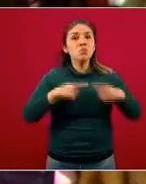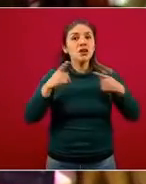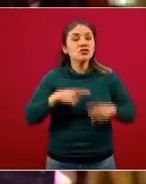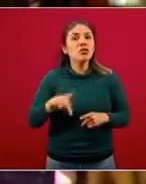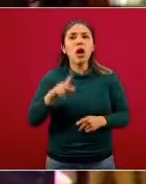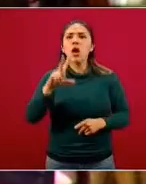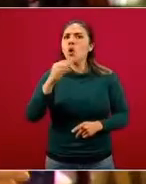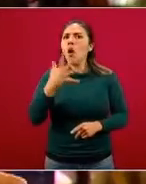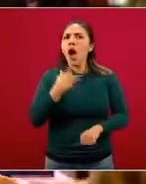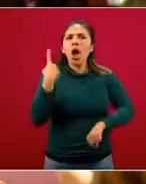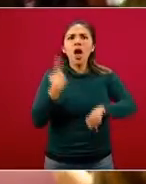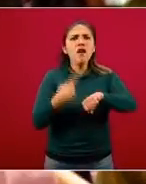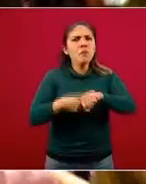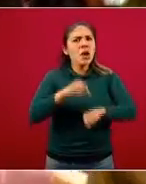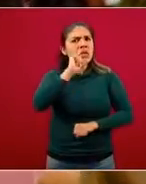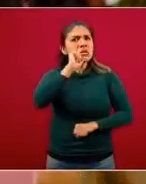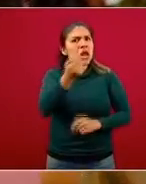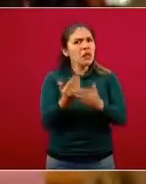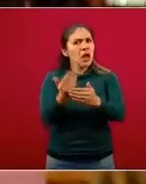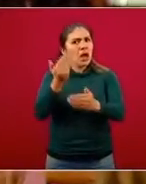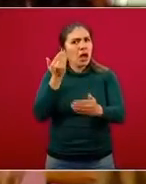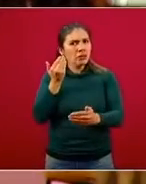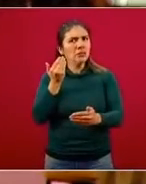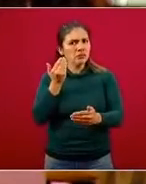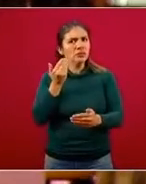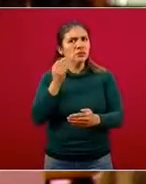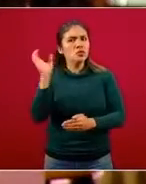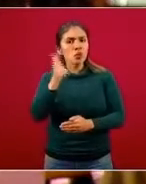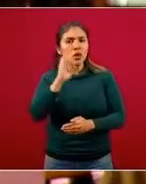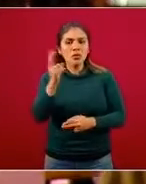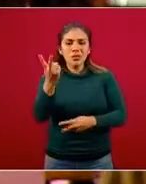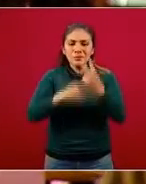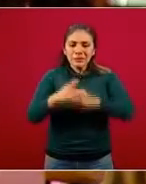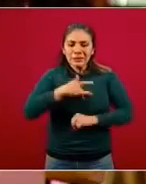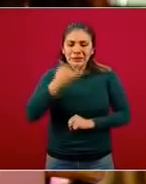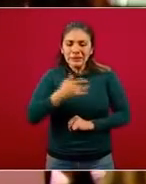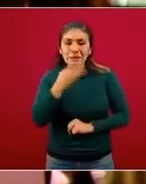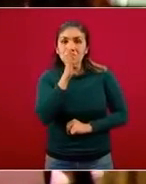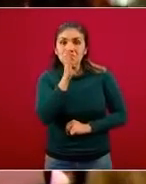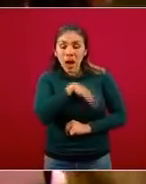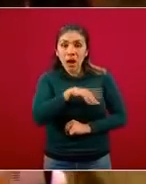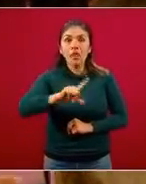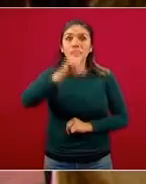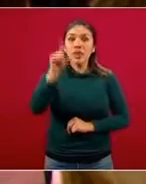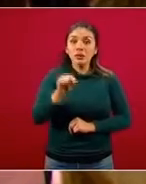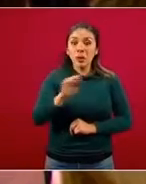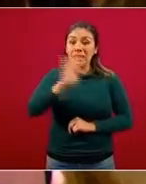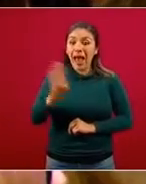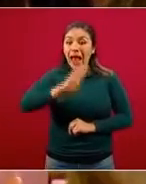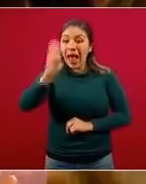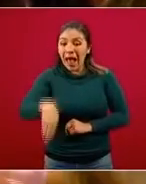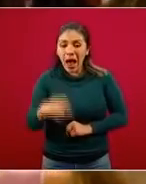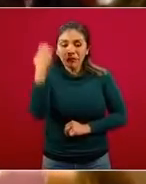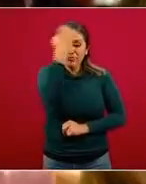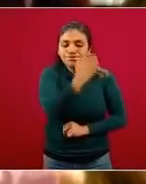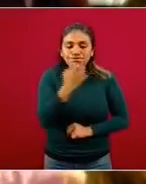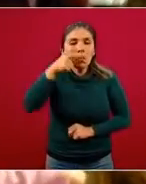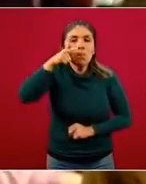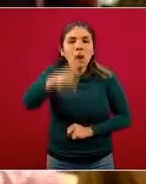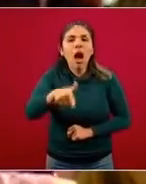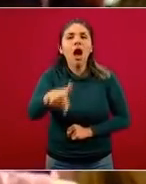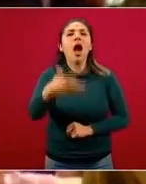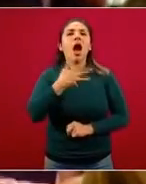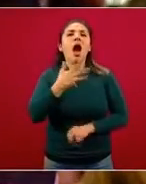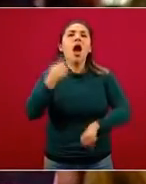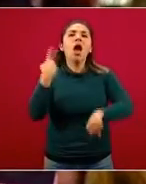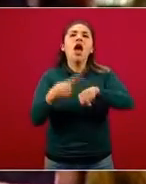or 2%. These are of people who had died, unfortunately, but did not have any chronic diseases. But then when